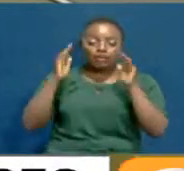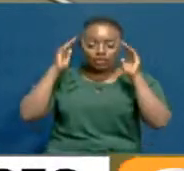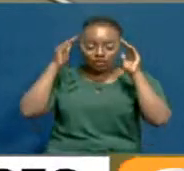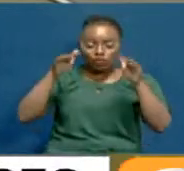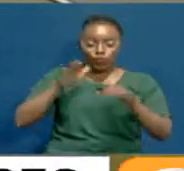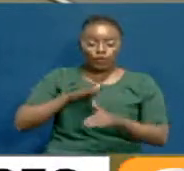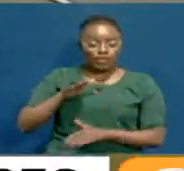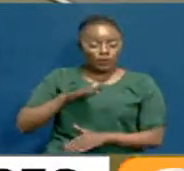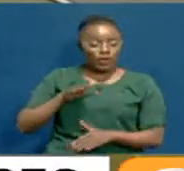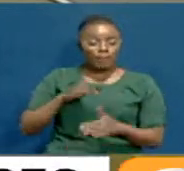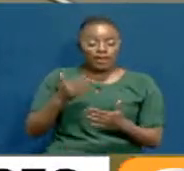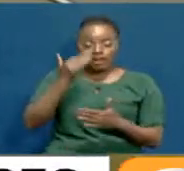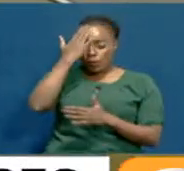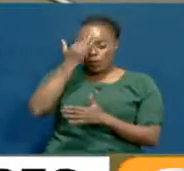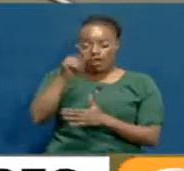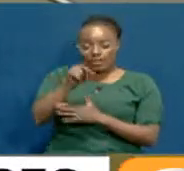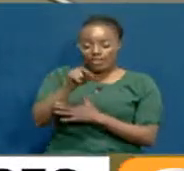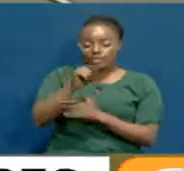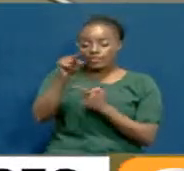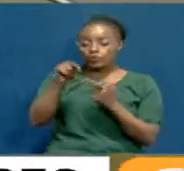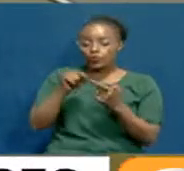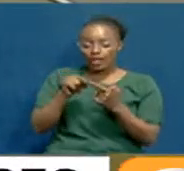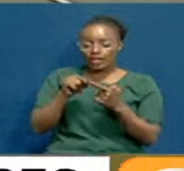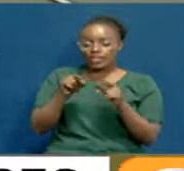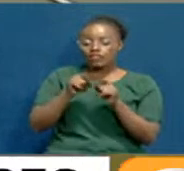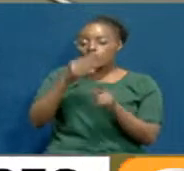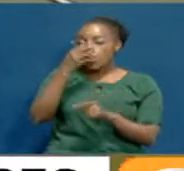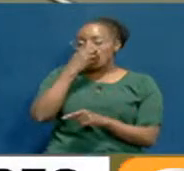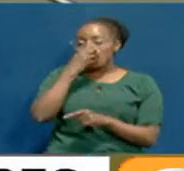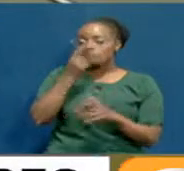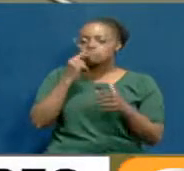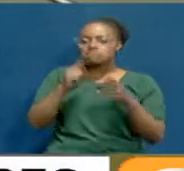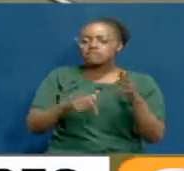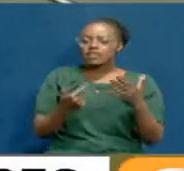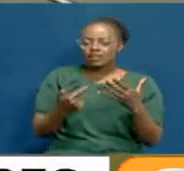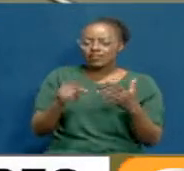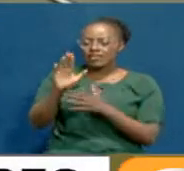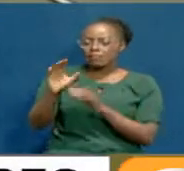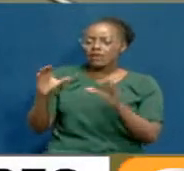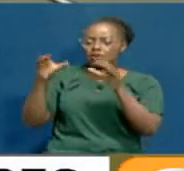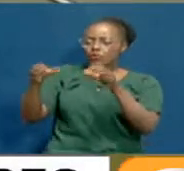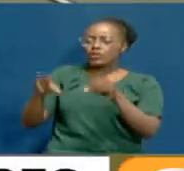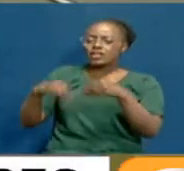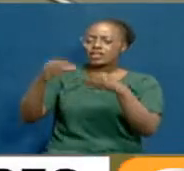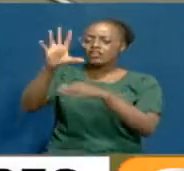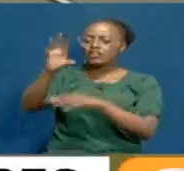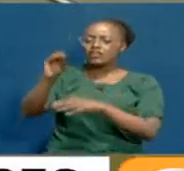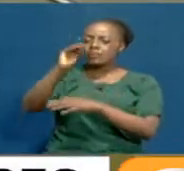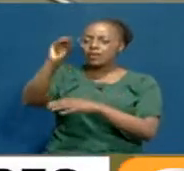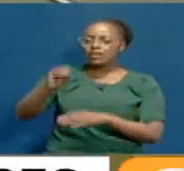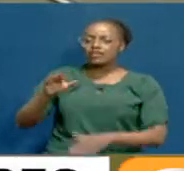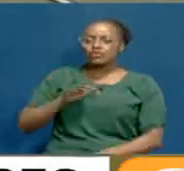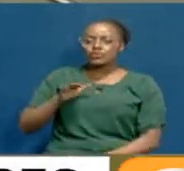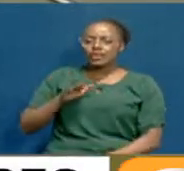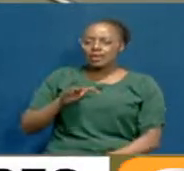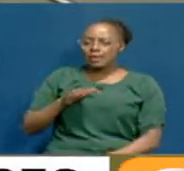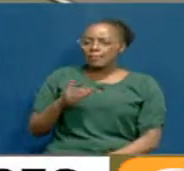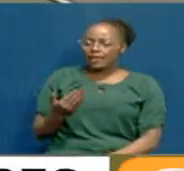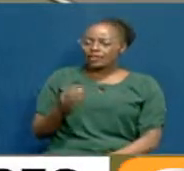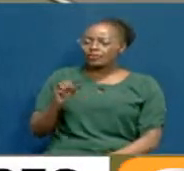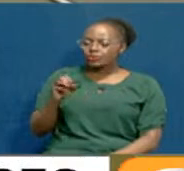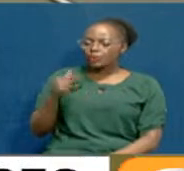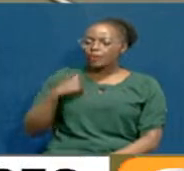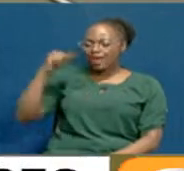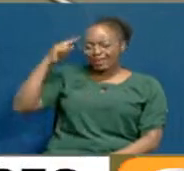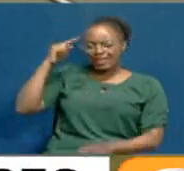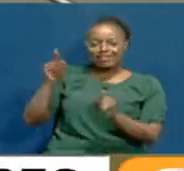the women, you know, right. Because that's also when William Ruto said that his cabinet will give 50% to women. So I think